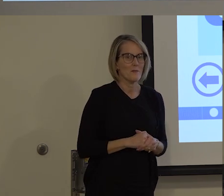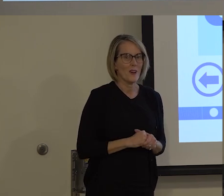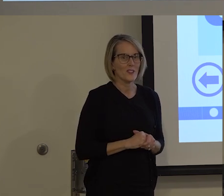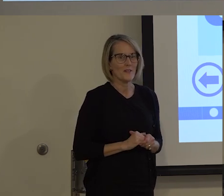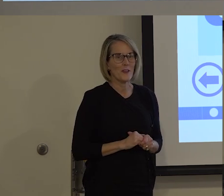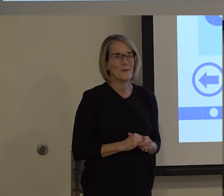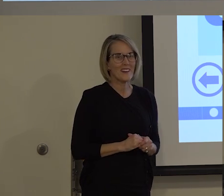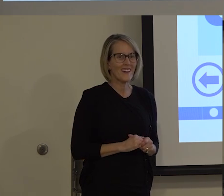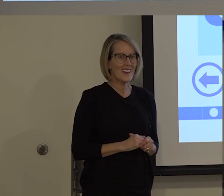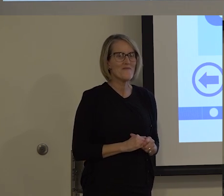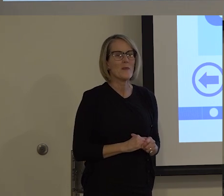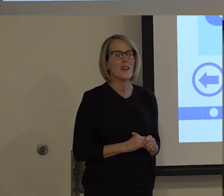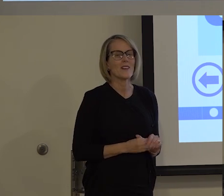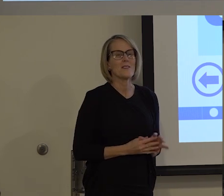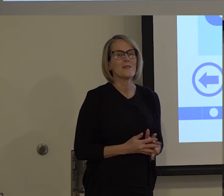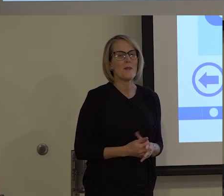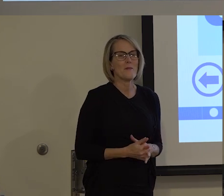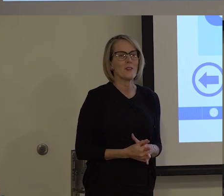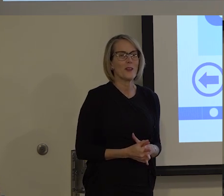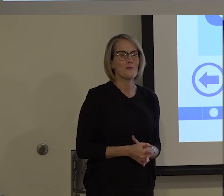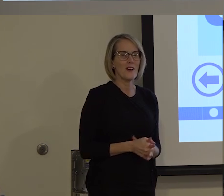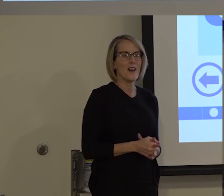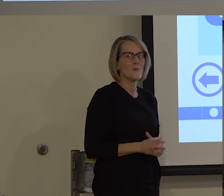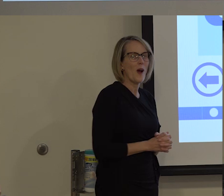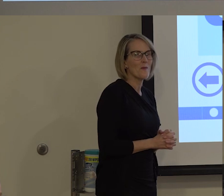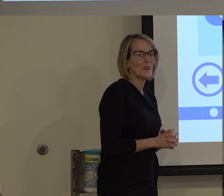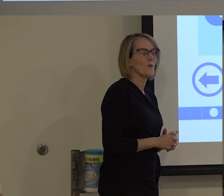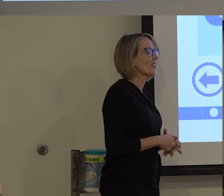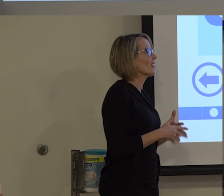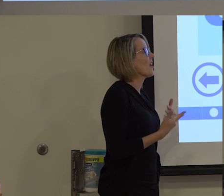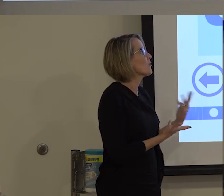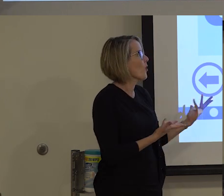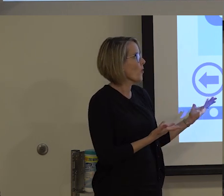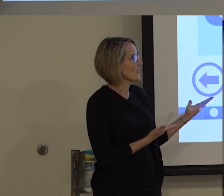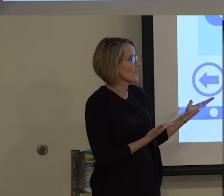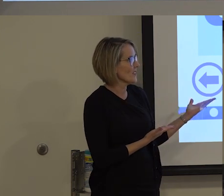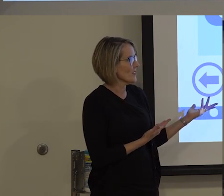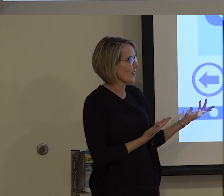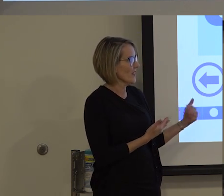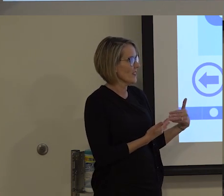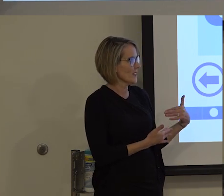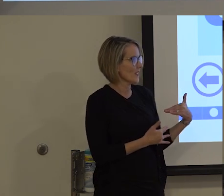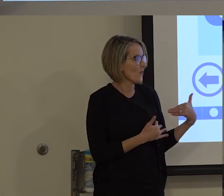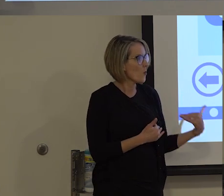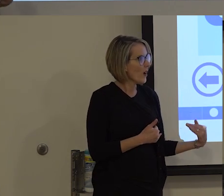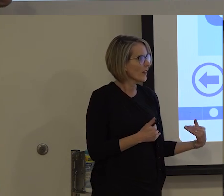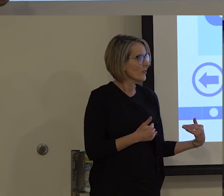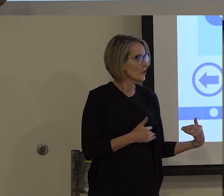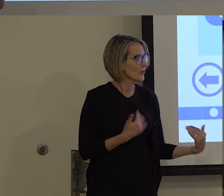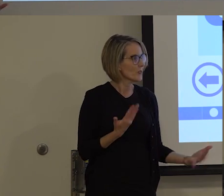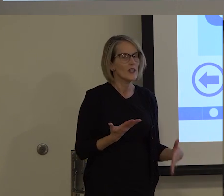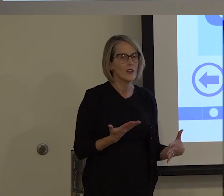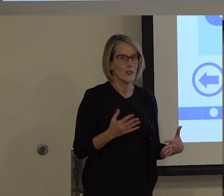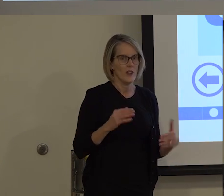I apologize for interrupting again. But I'm wondering what level of course is this? Like, is it level 1,